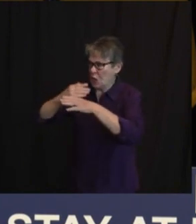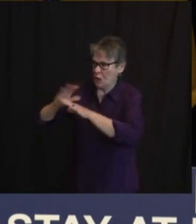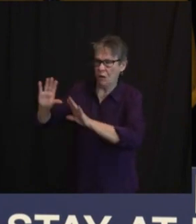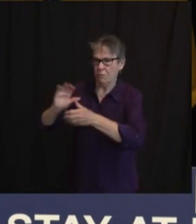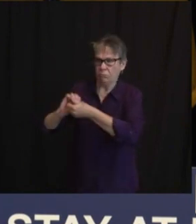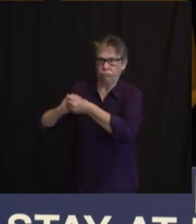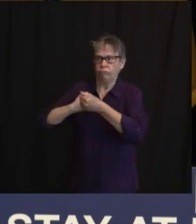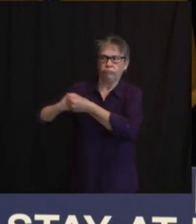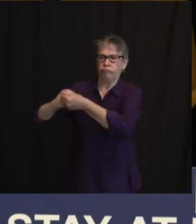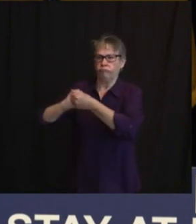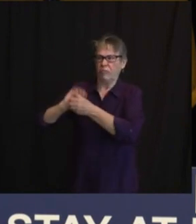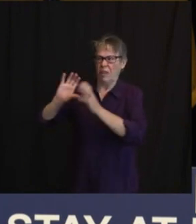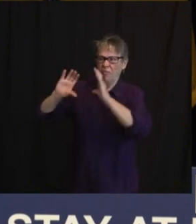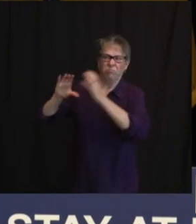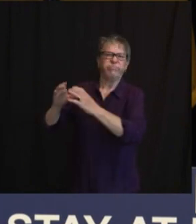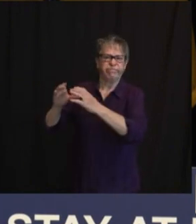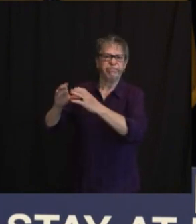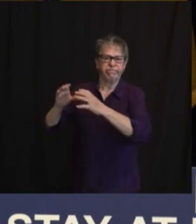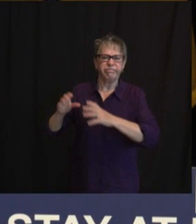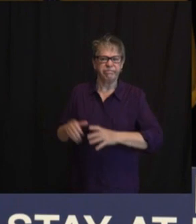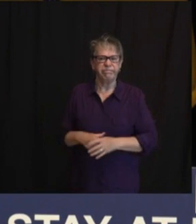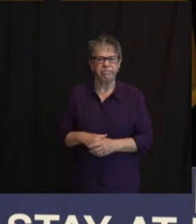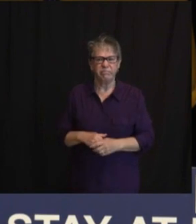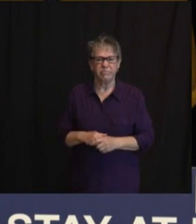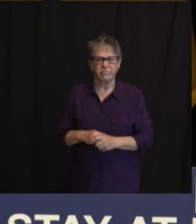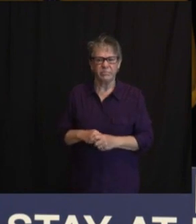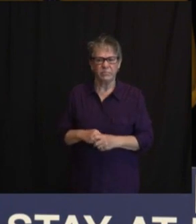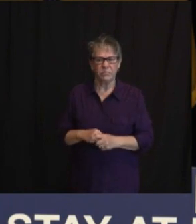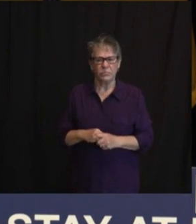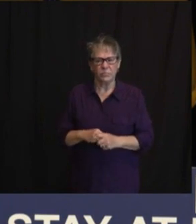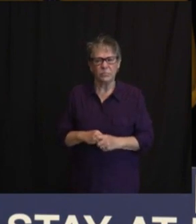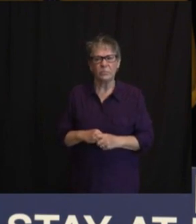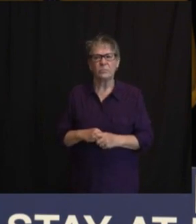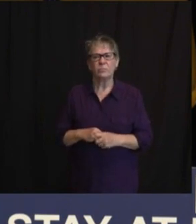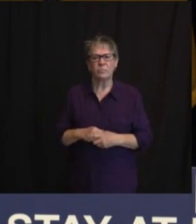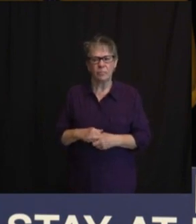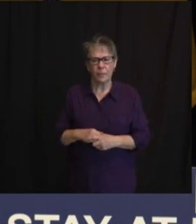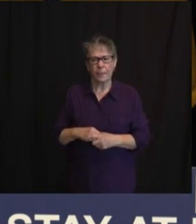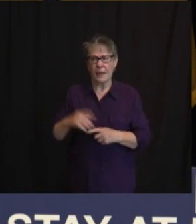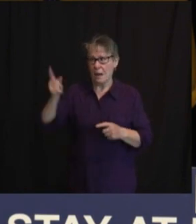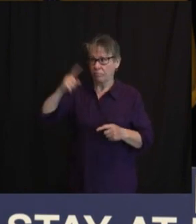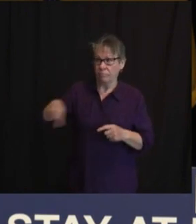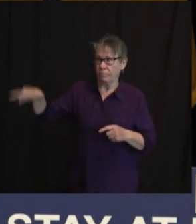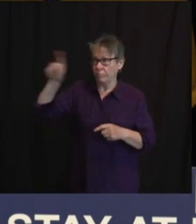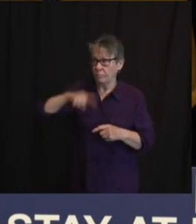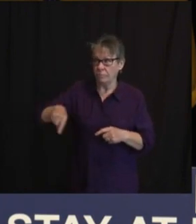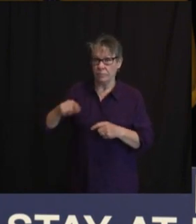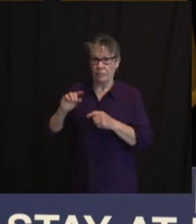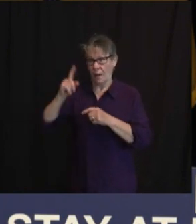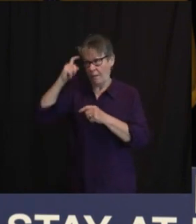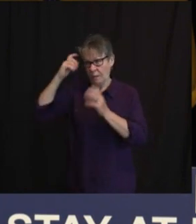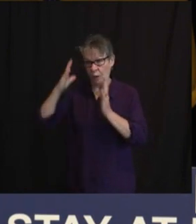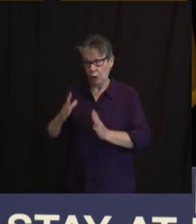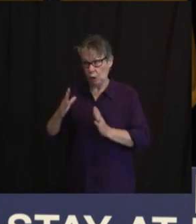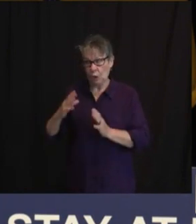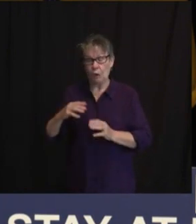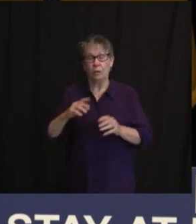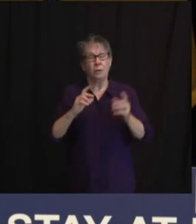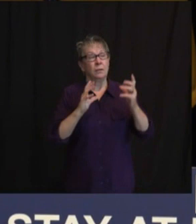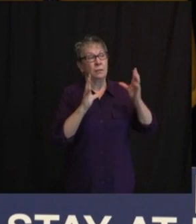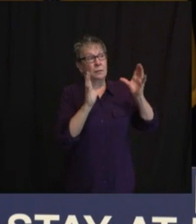White House. We needed, and we continue to need, test kits, reagents, swabs, and